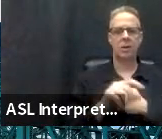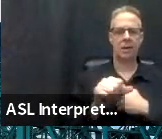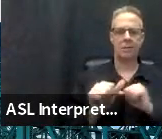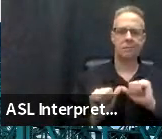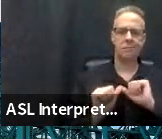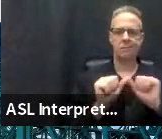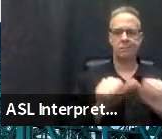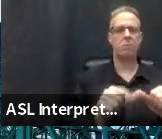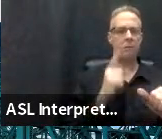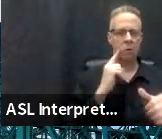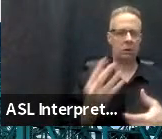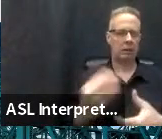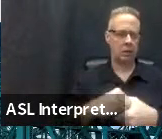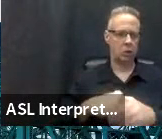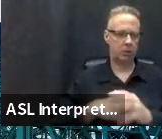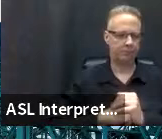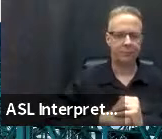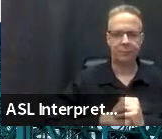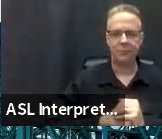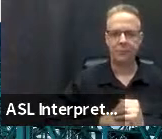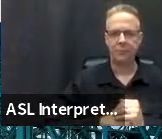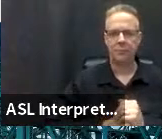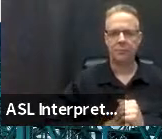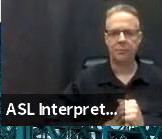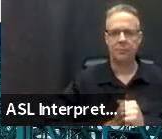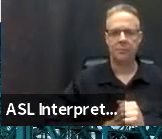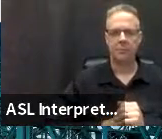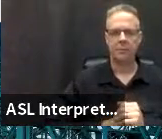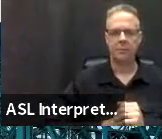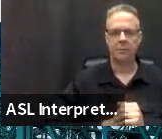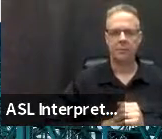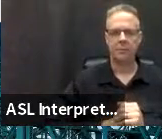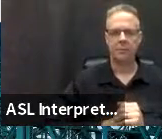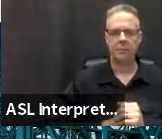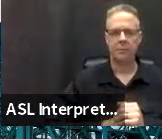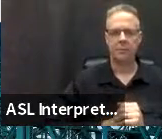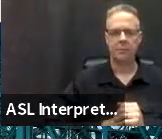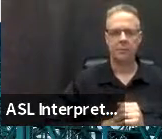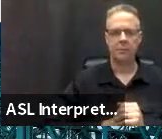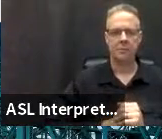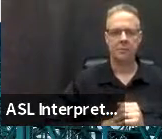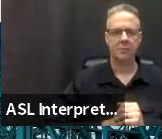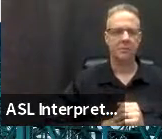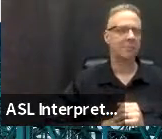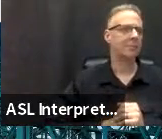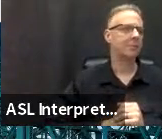be engaged. So next slide.